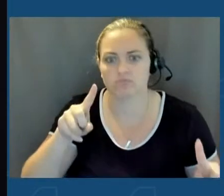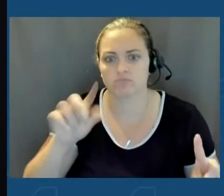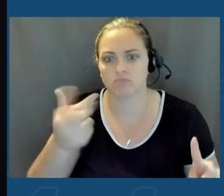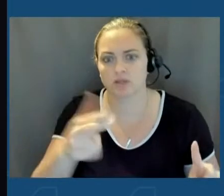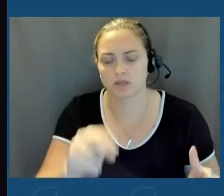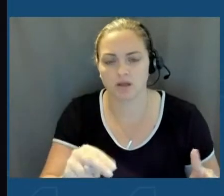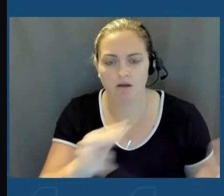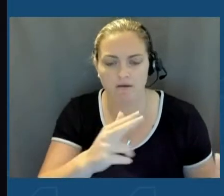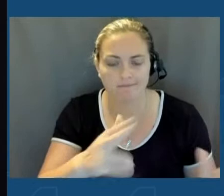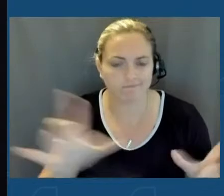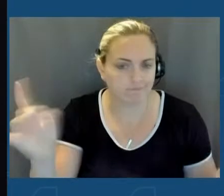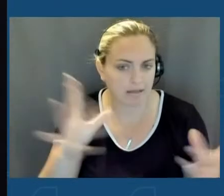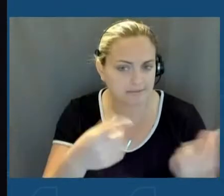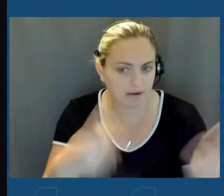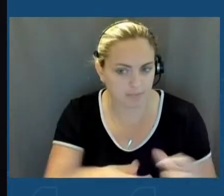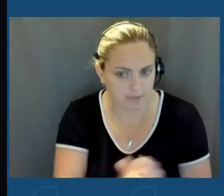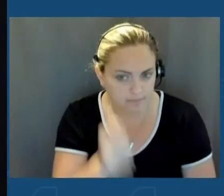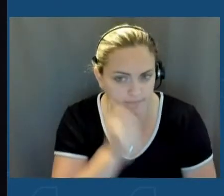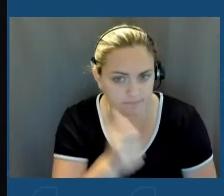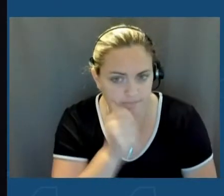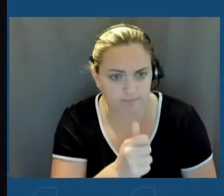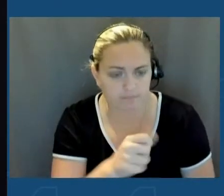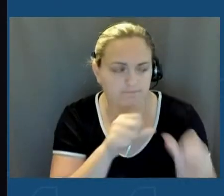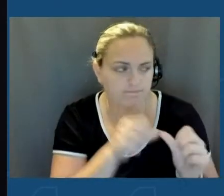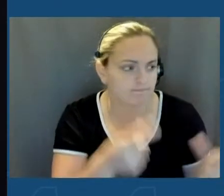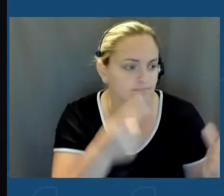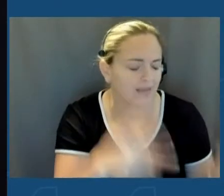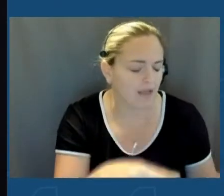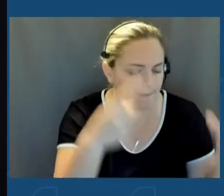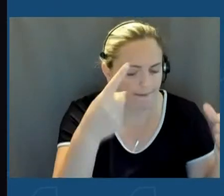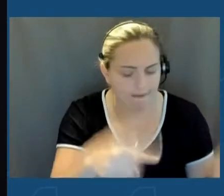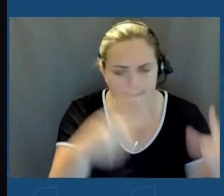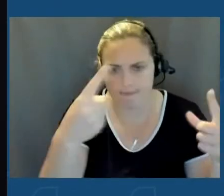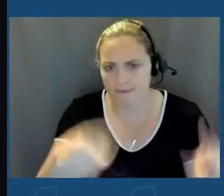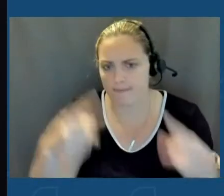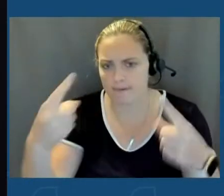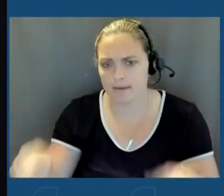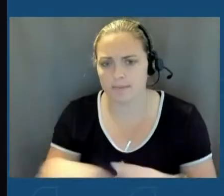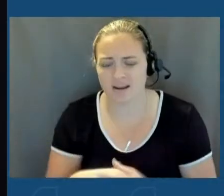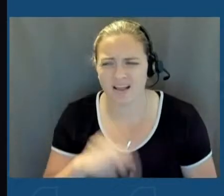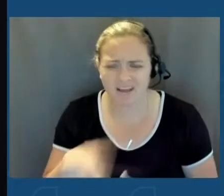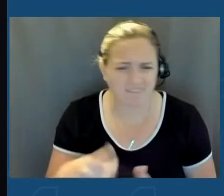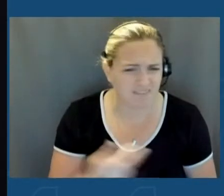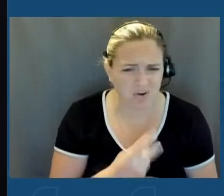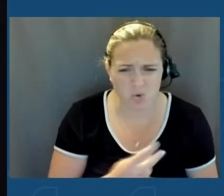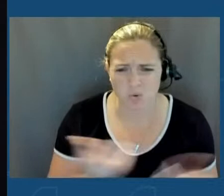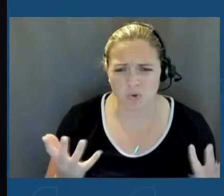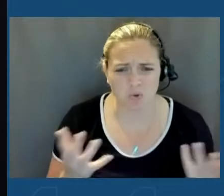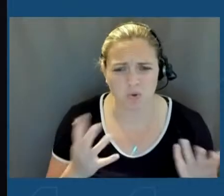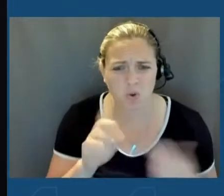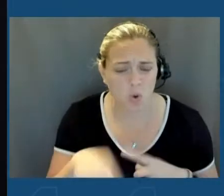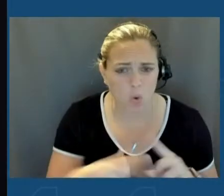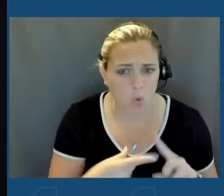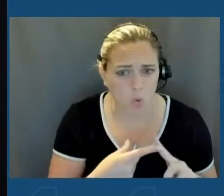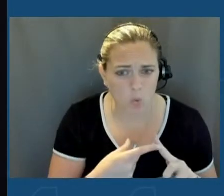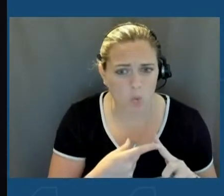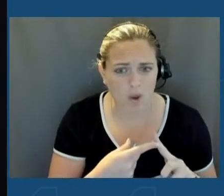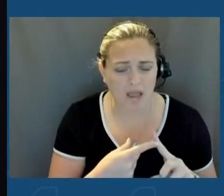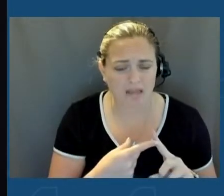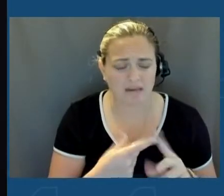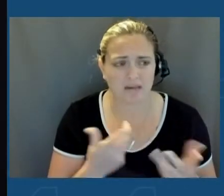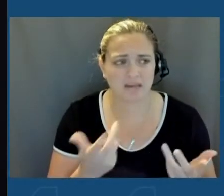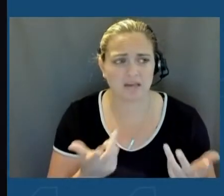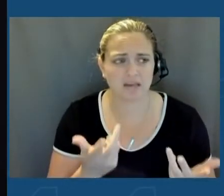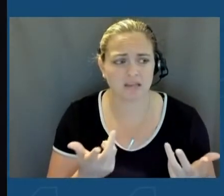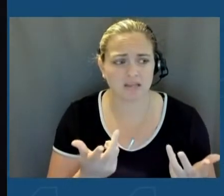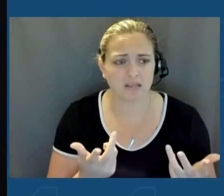single day. It just keeps happening over and over and over. And I have to ask, when do we become a nation